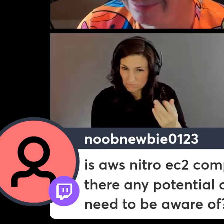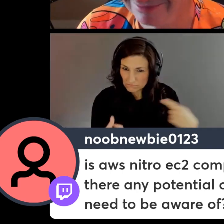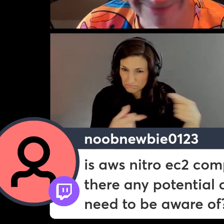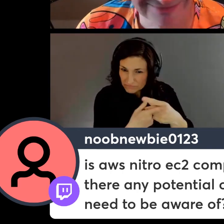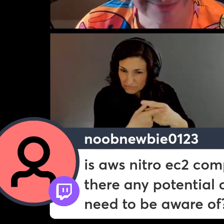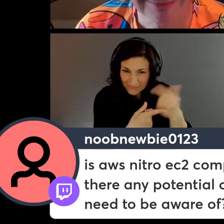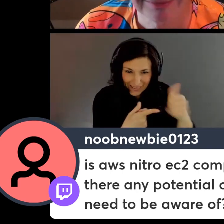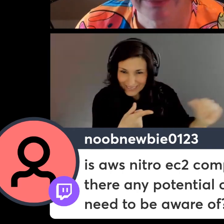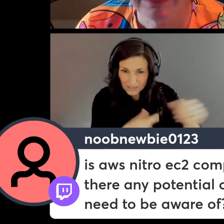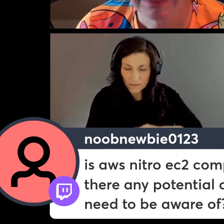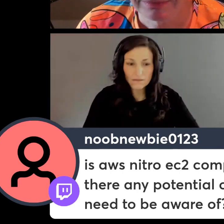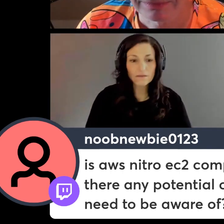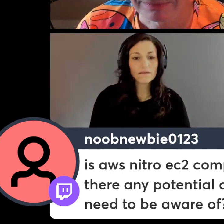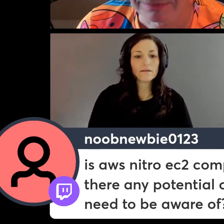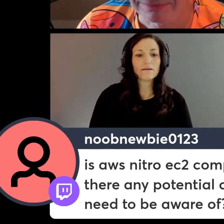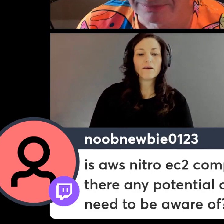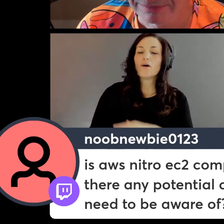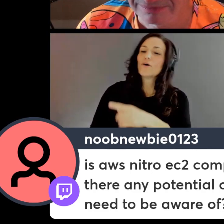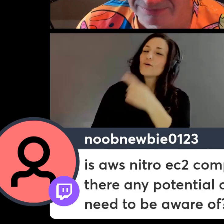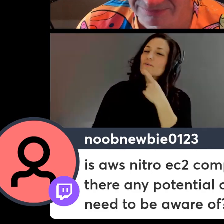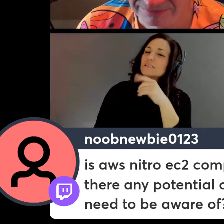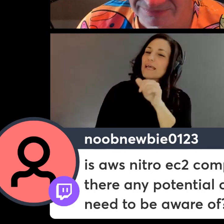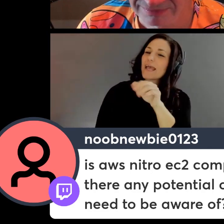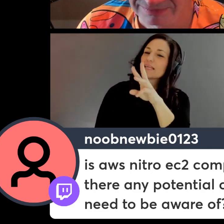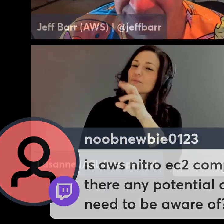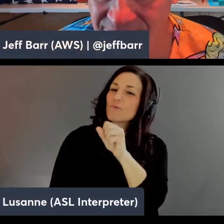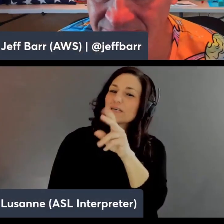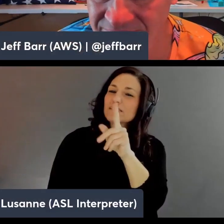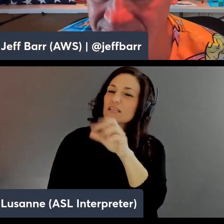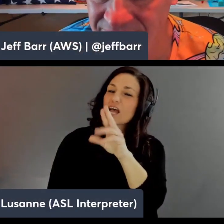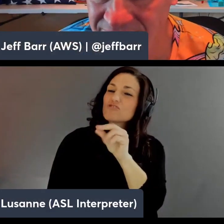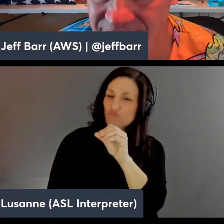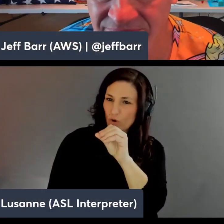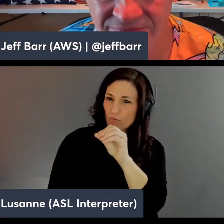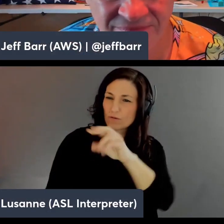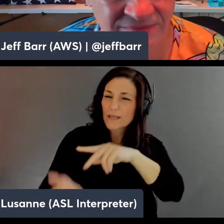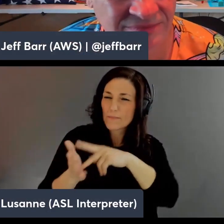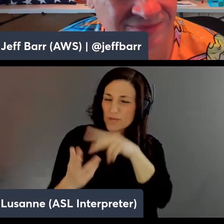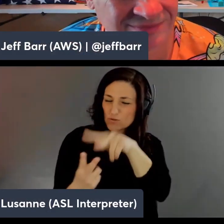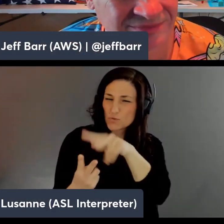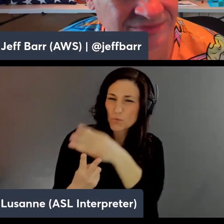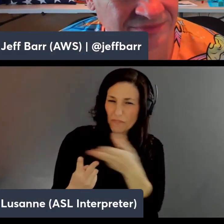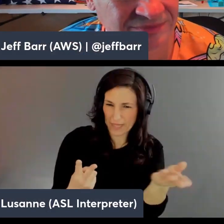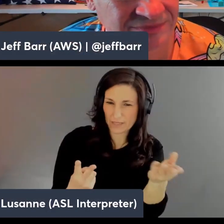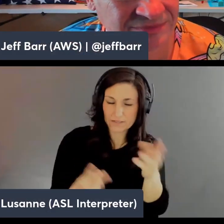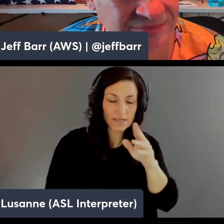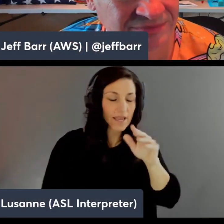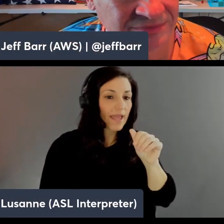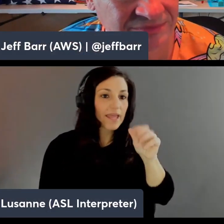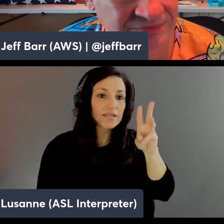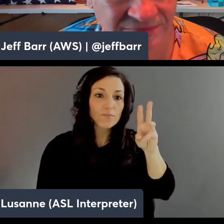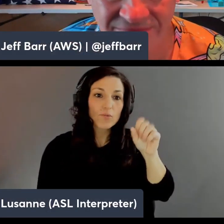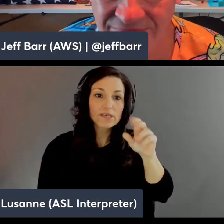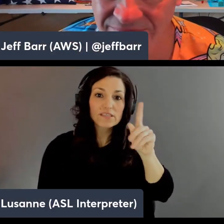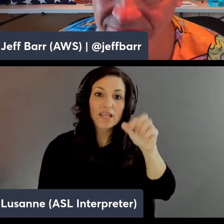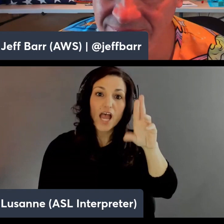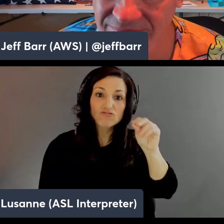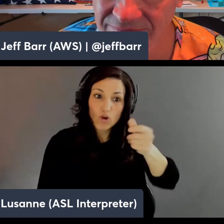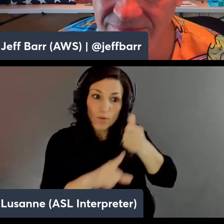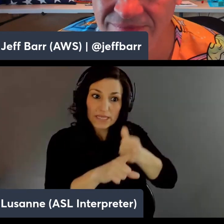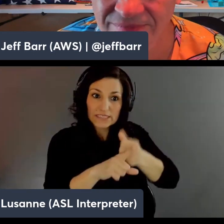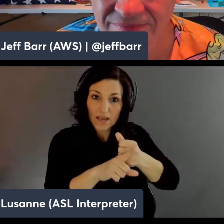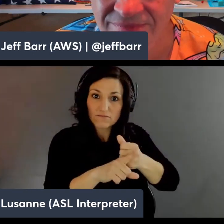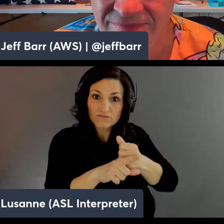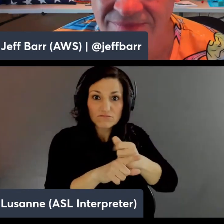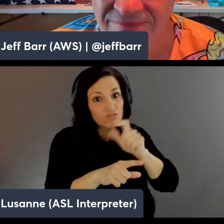So when we say AWS Nitro, there can be two different things. AWS Nitro as a whole, it should be completely